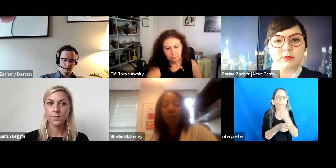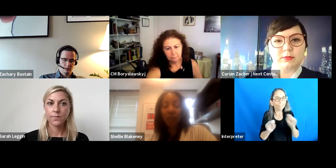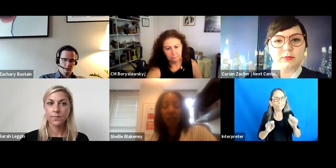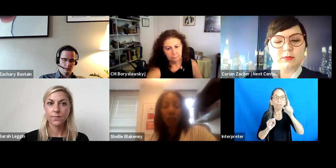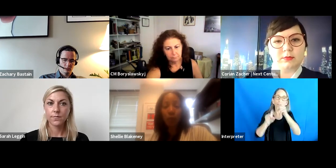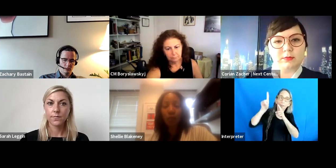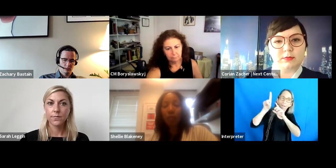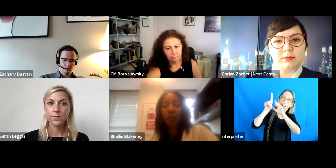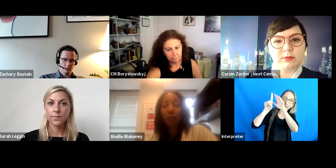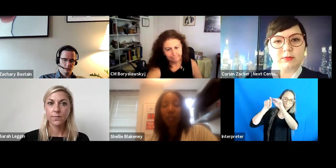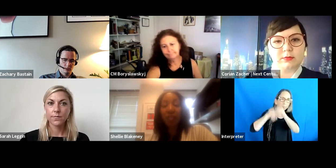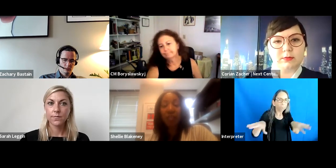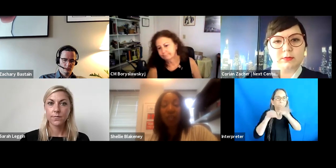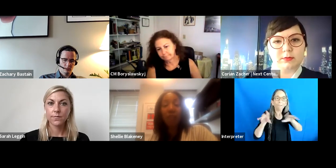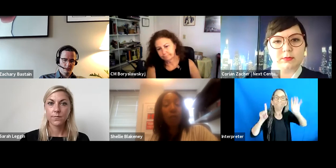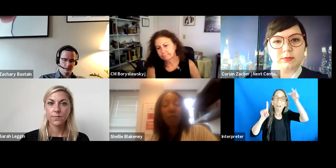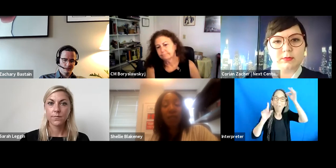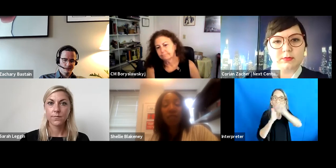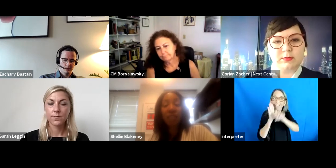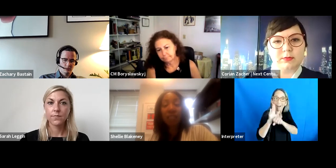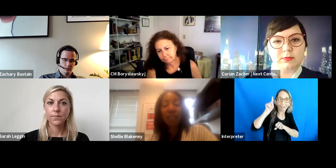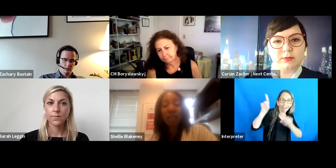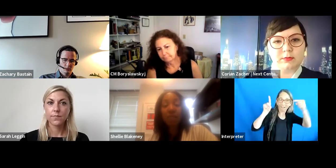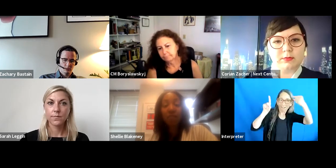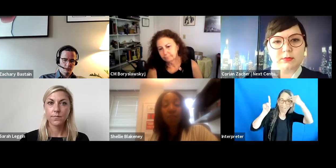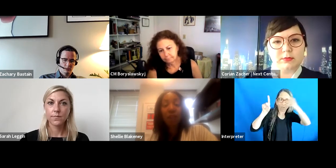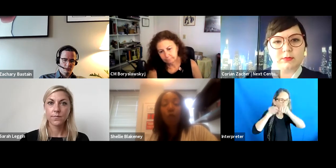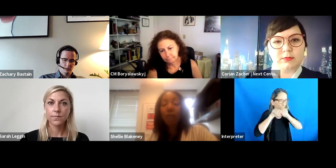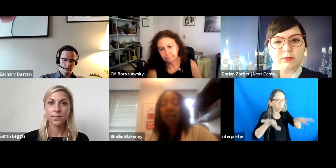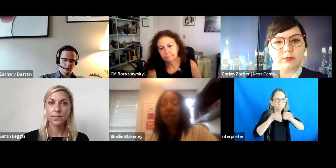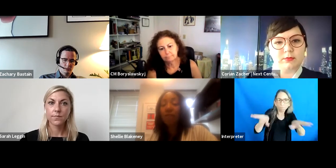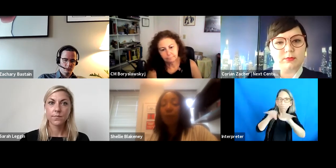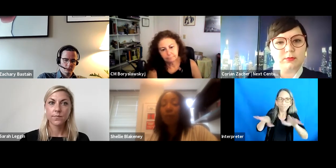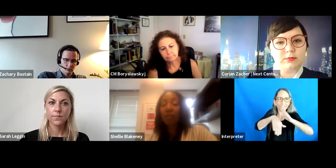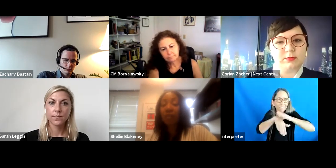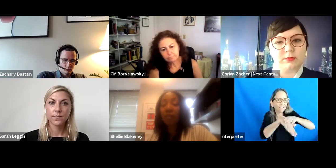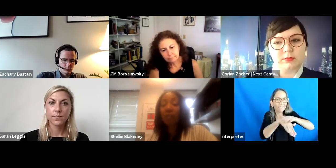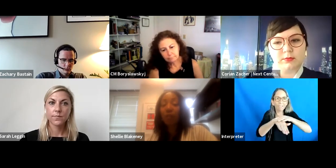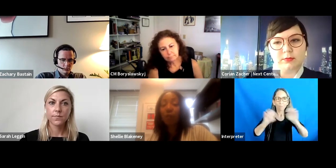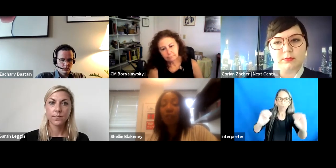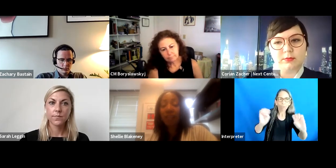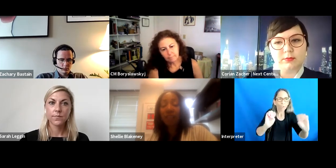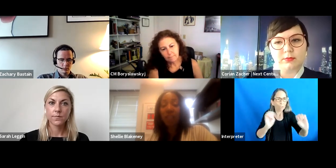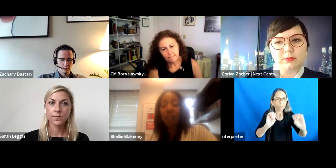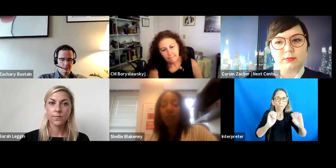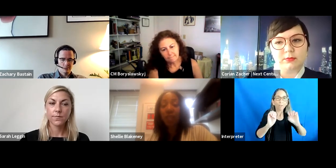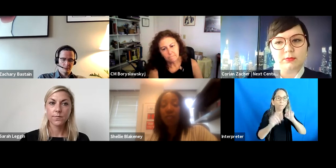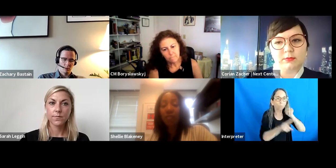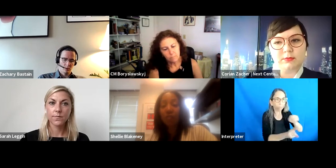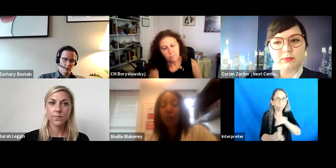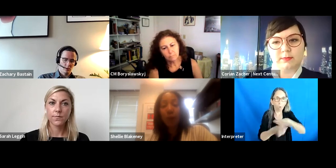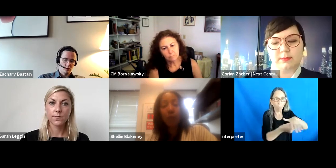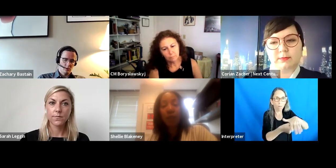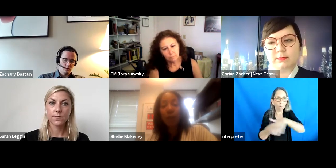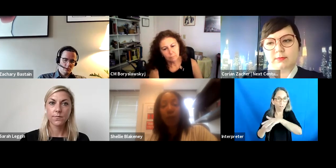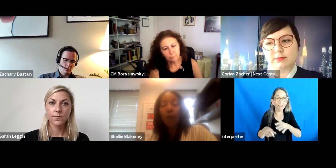alert individuals to an emergency in their immediate vicinity. Over 95% of consumers in this country are